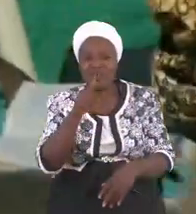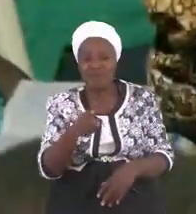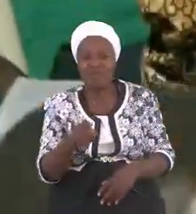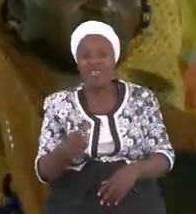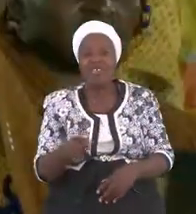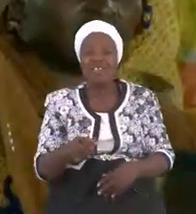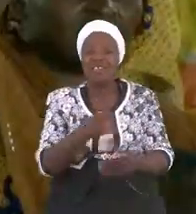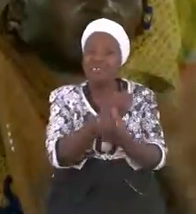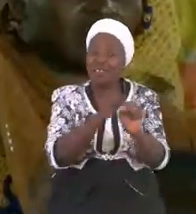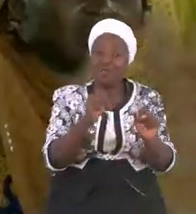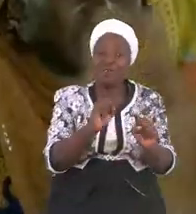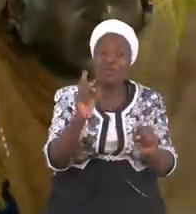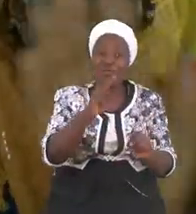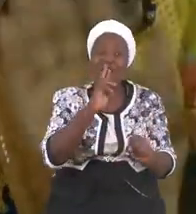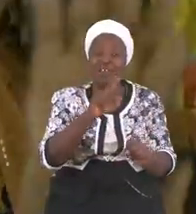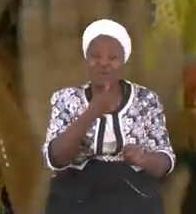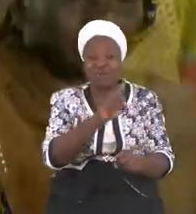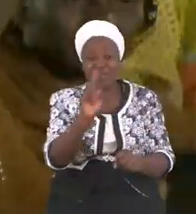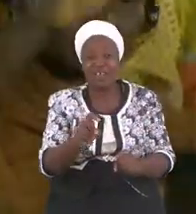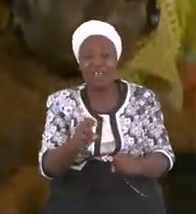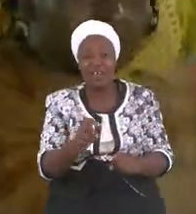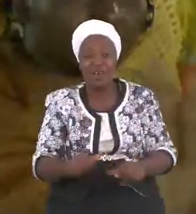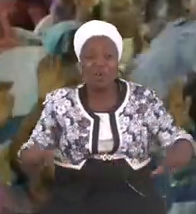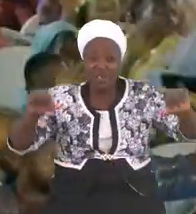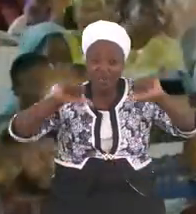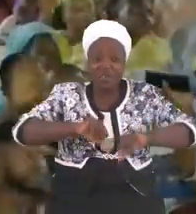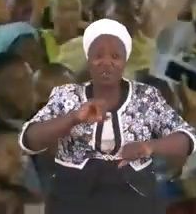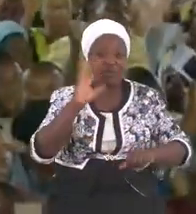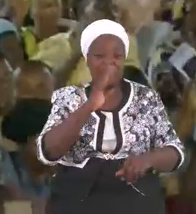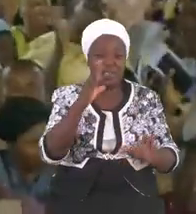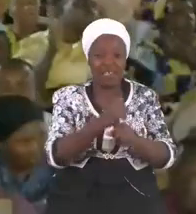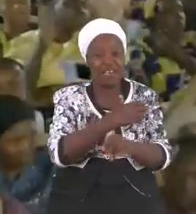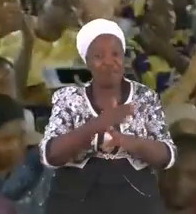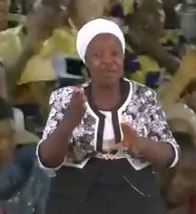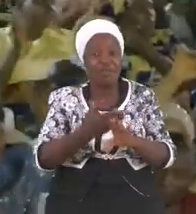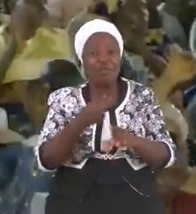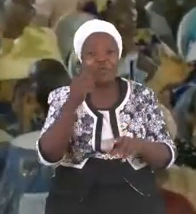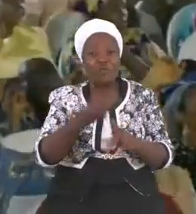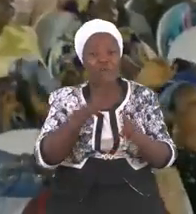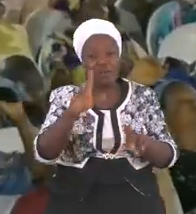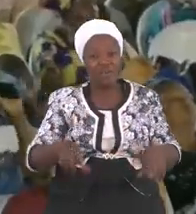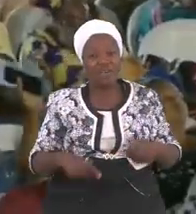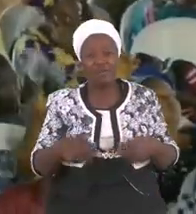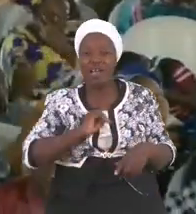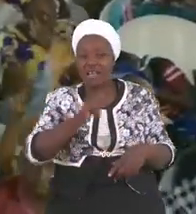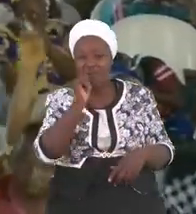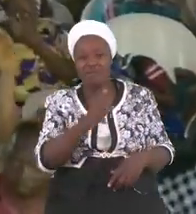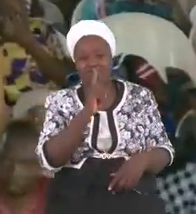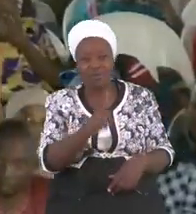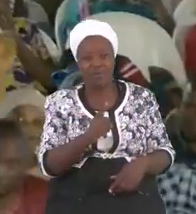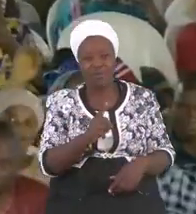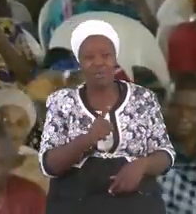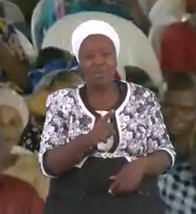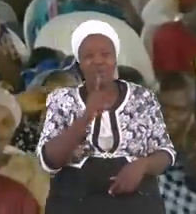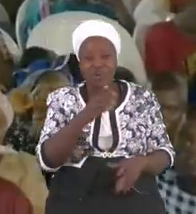I said, where are you? Condemnation will be taken away from your life. I'm sure you are ready. Heaven